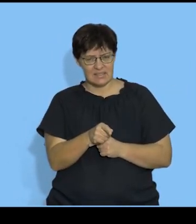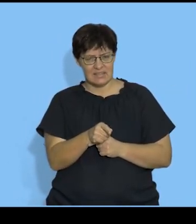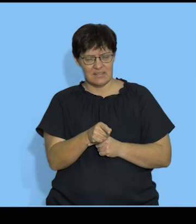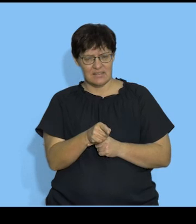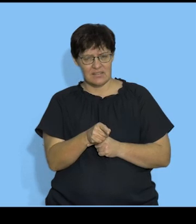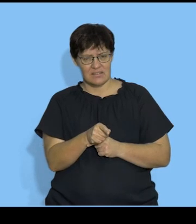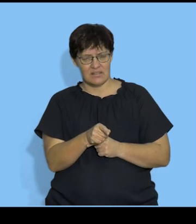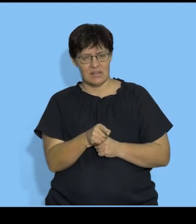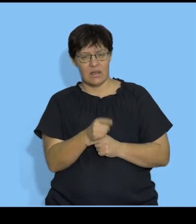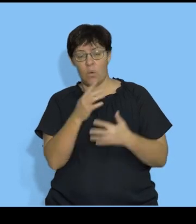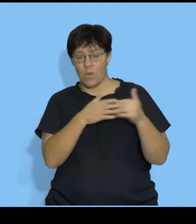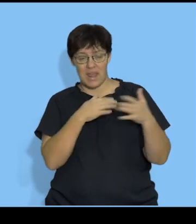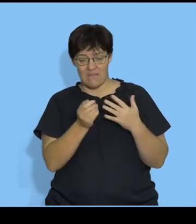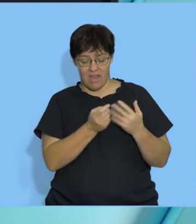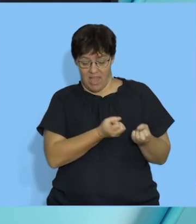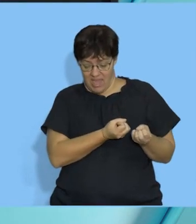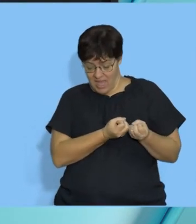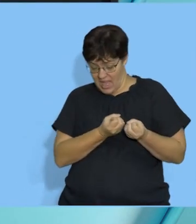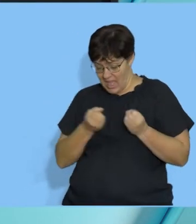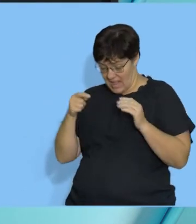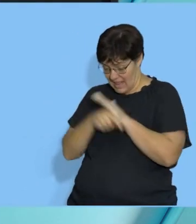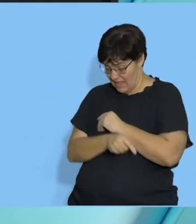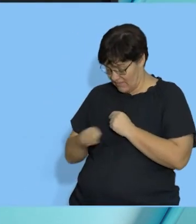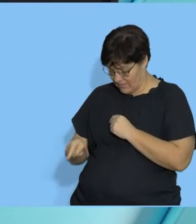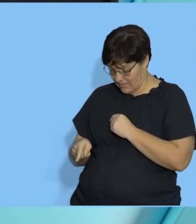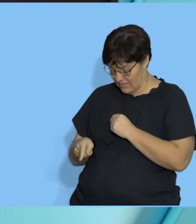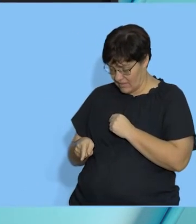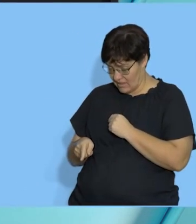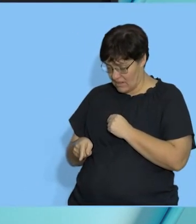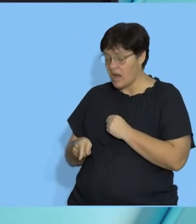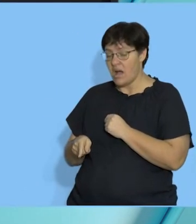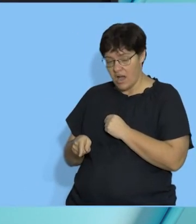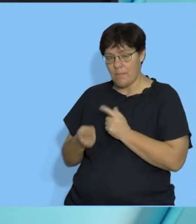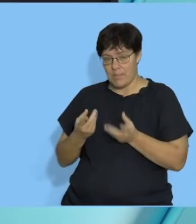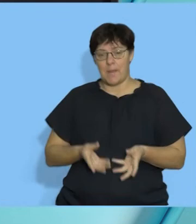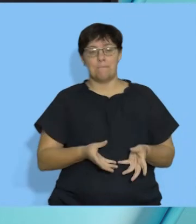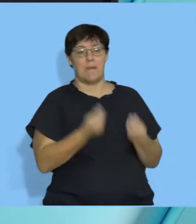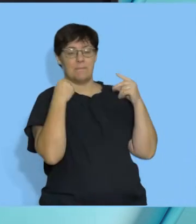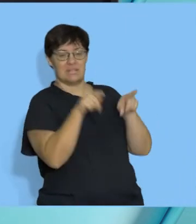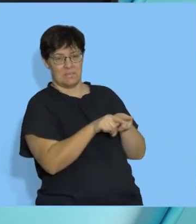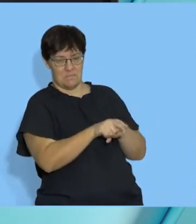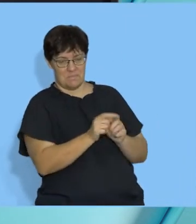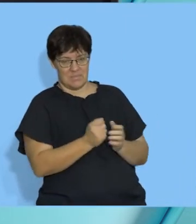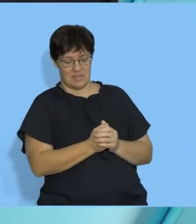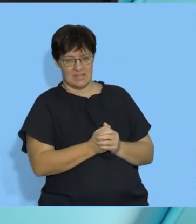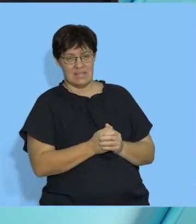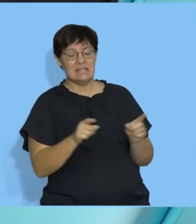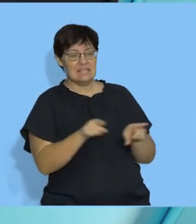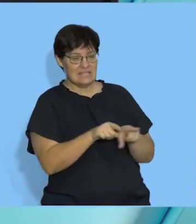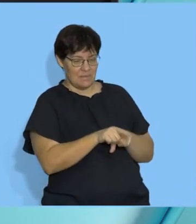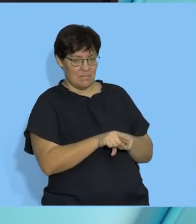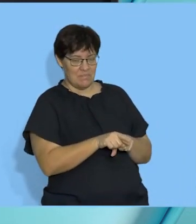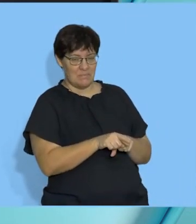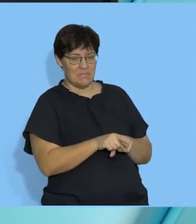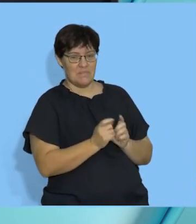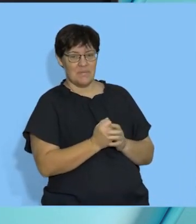is lost must be equal to what is gained, which is also equal to what is transferred between the reducing agent as well as